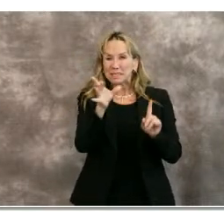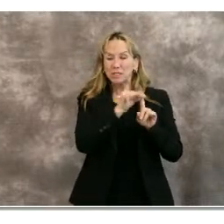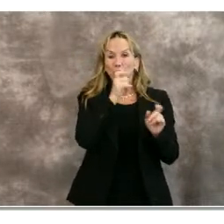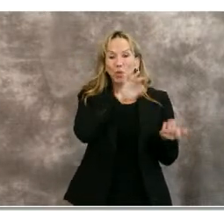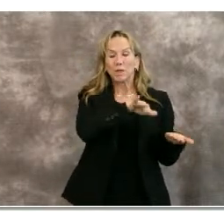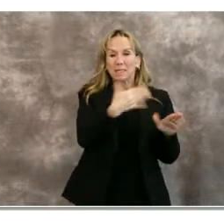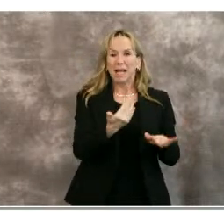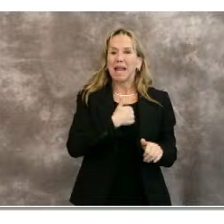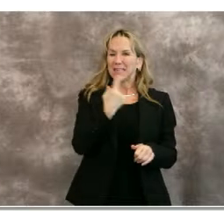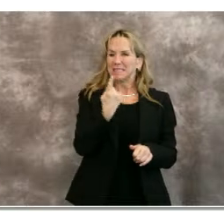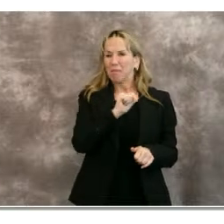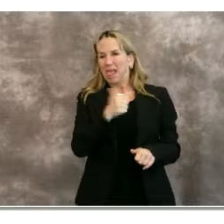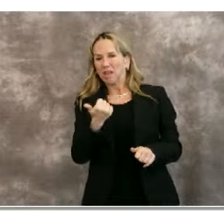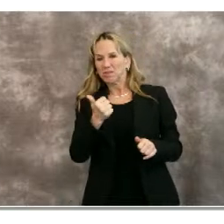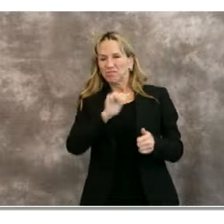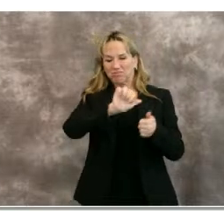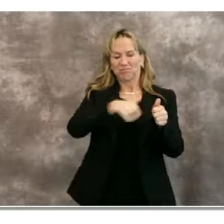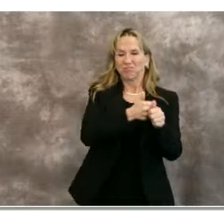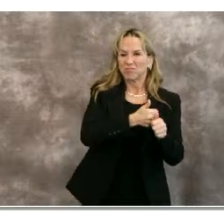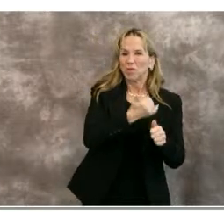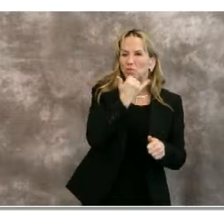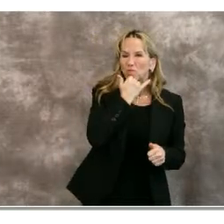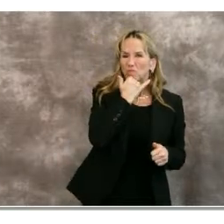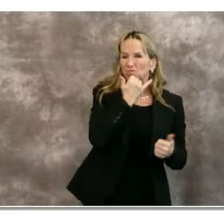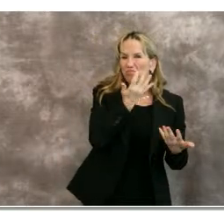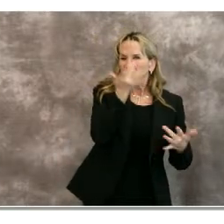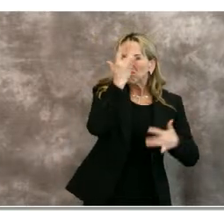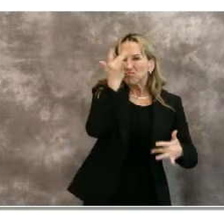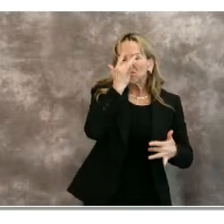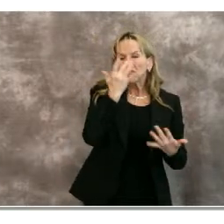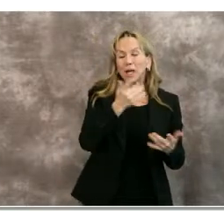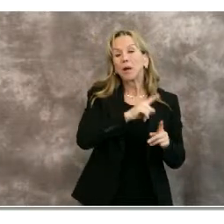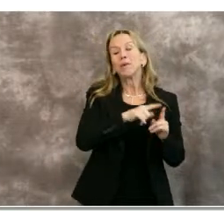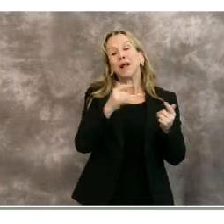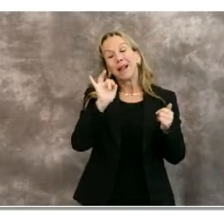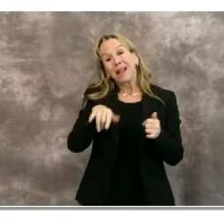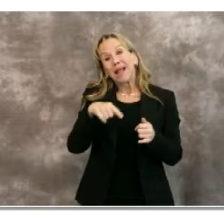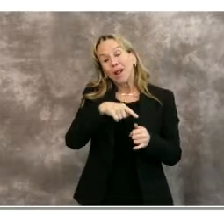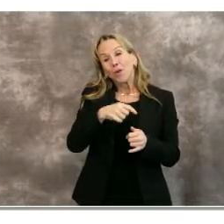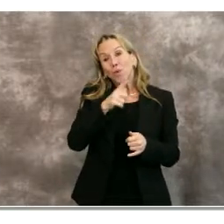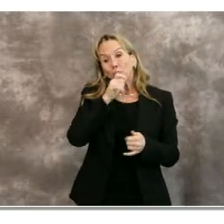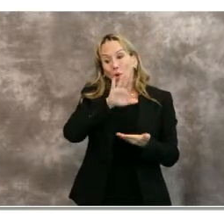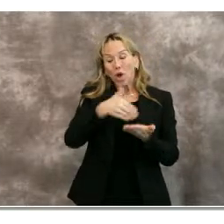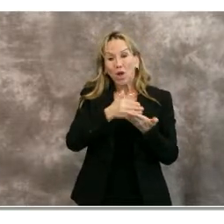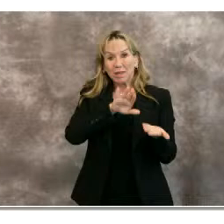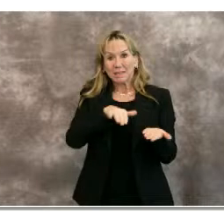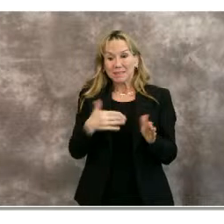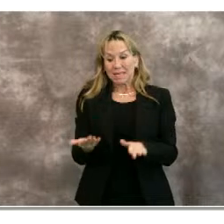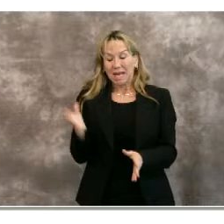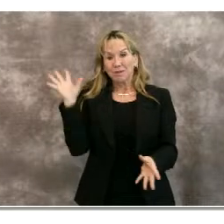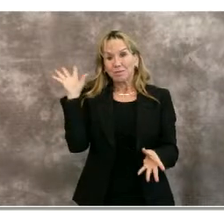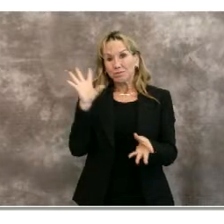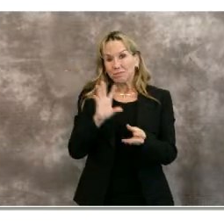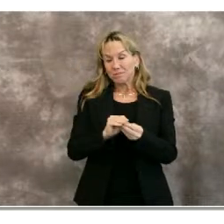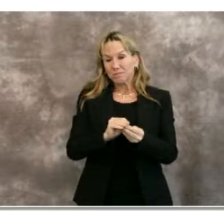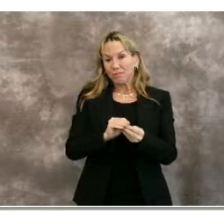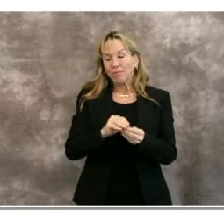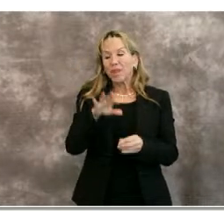individuals that died. And we have data for this number, total number of deaths,